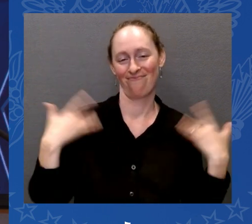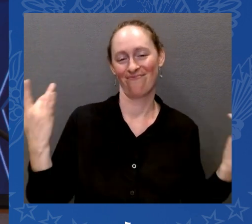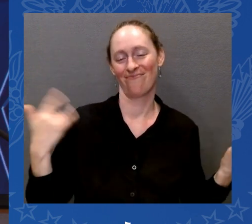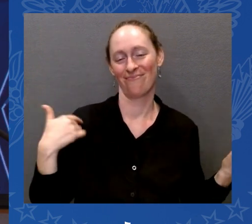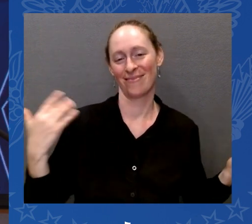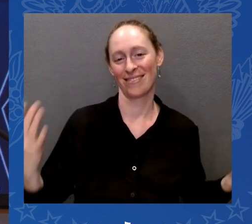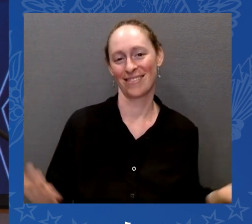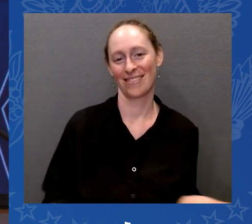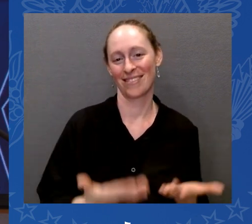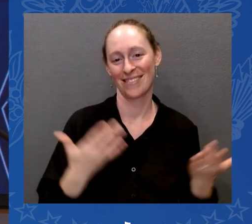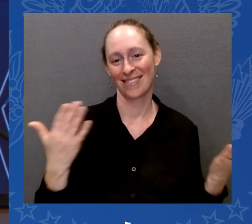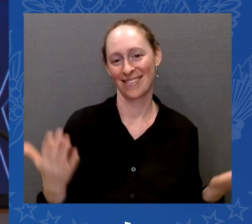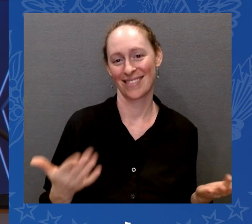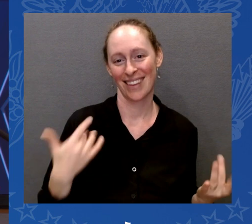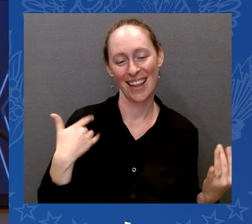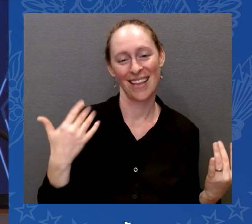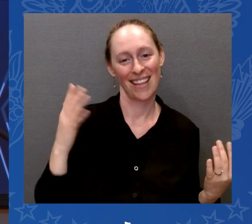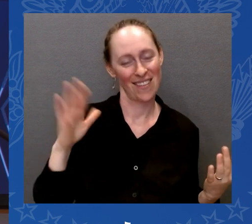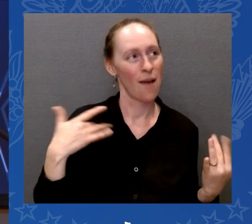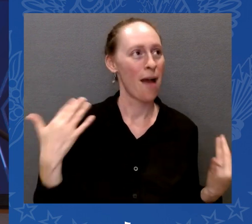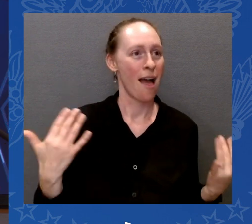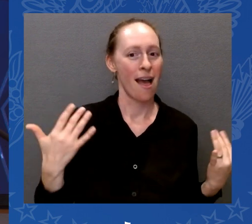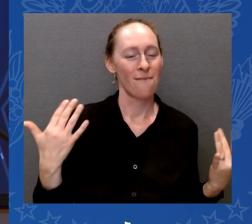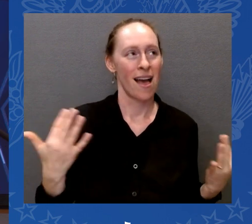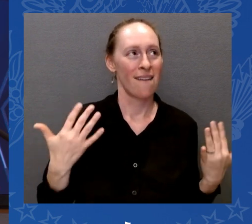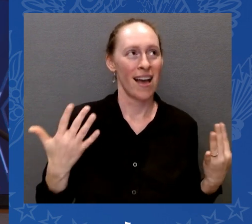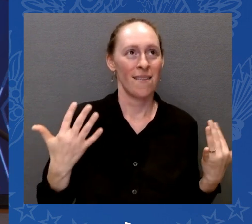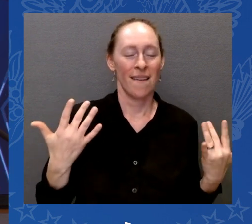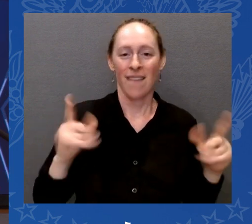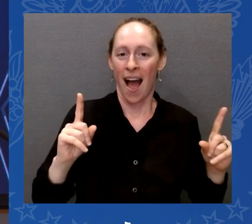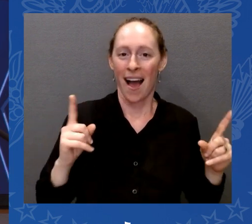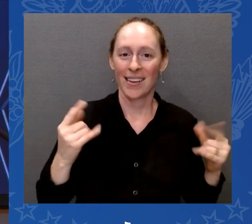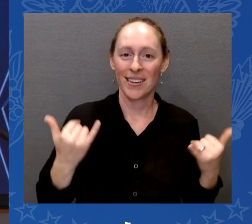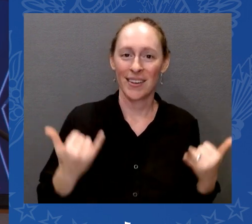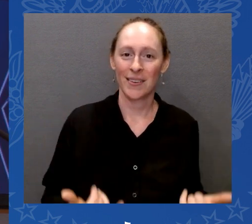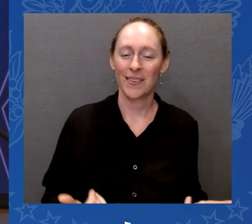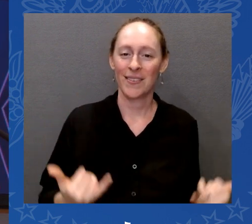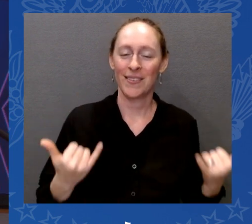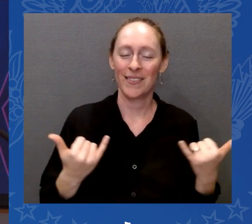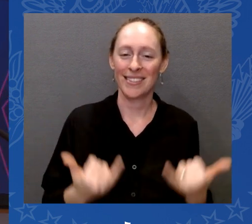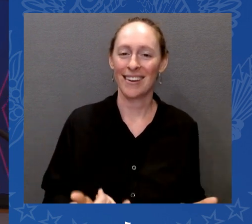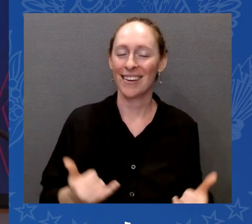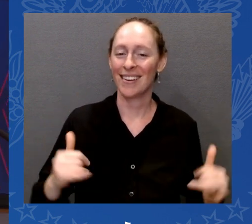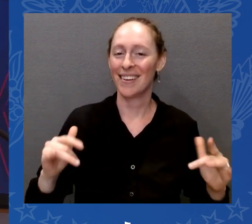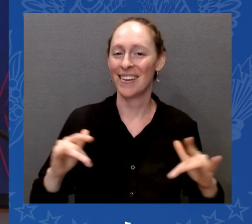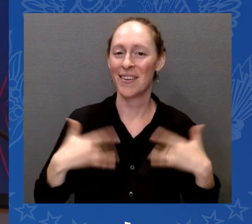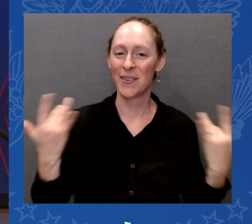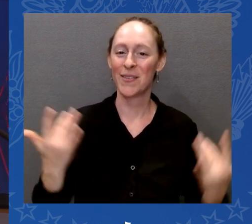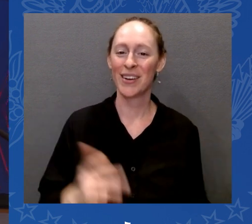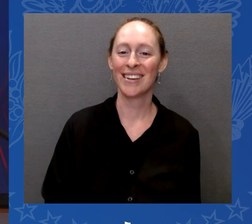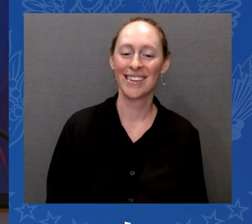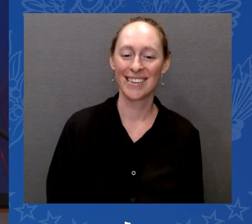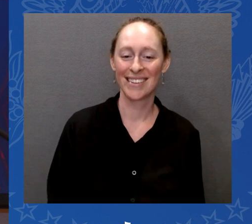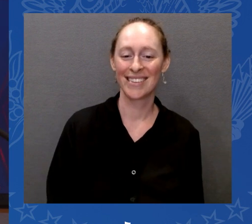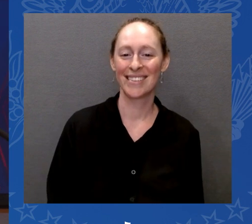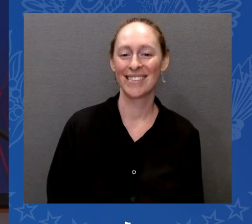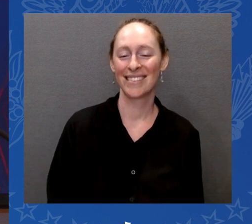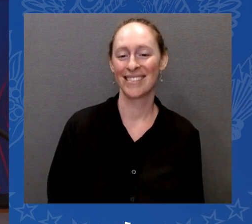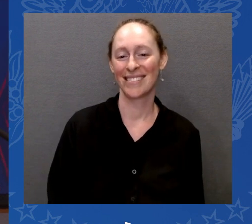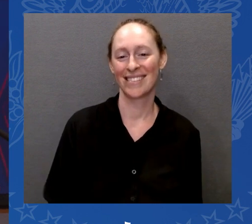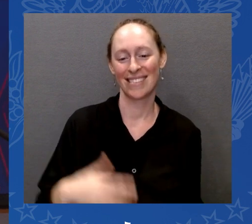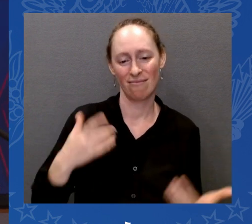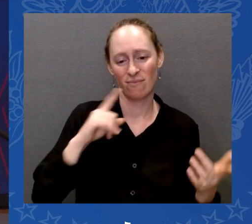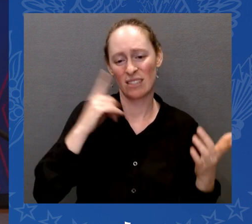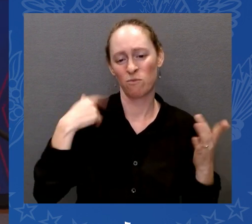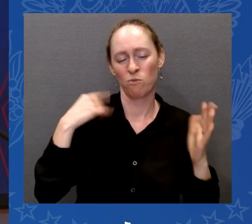for so long, and I'm so grateful to have extraordinary partners, people in the private sector, labor community,